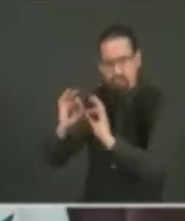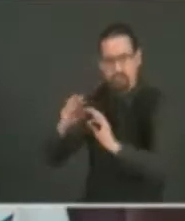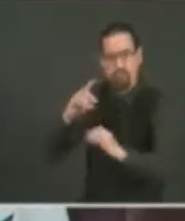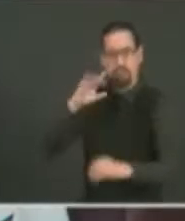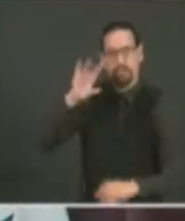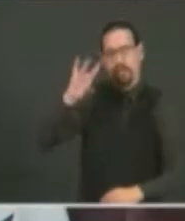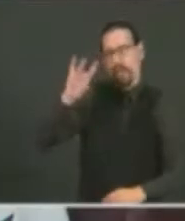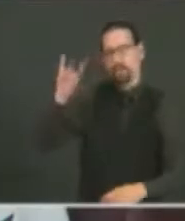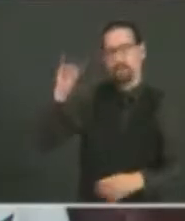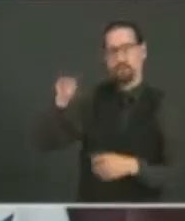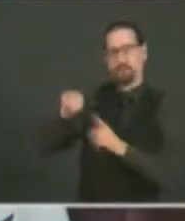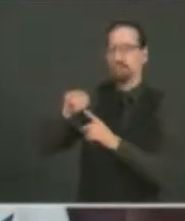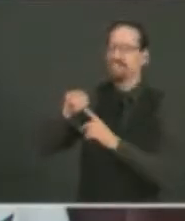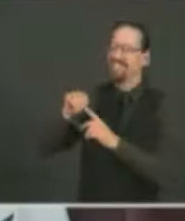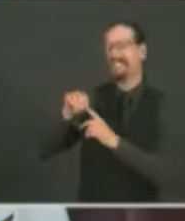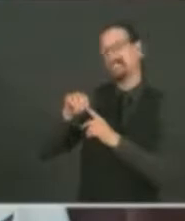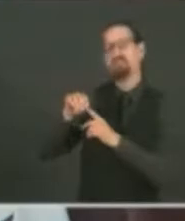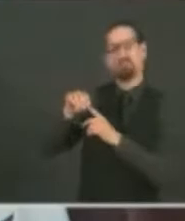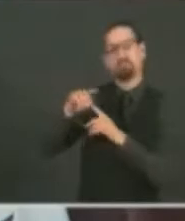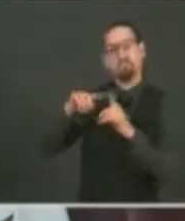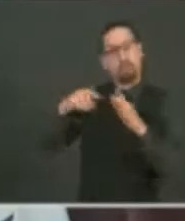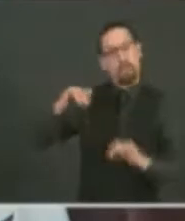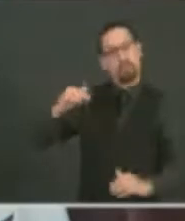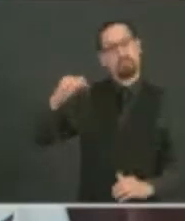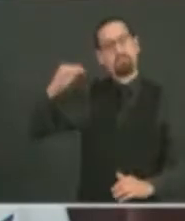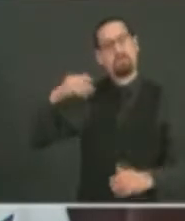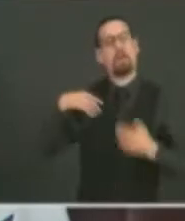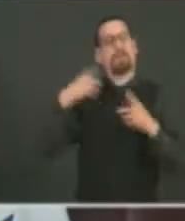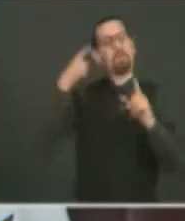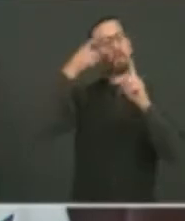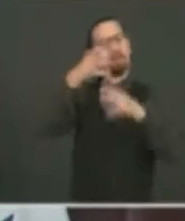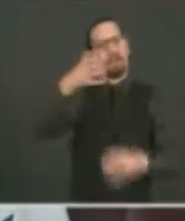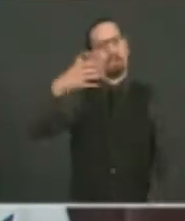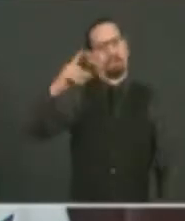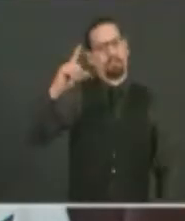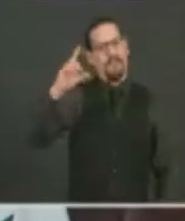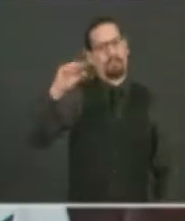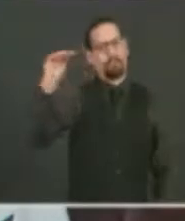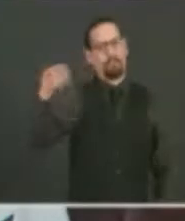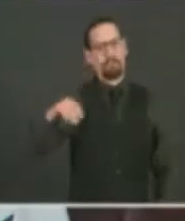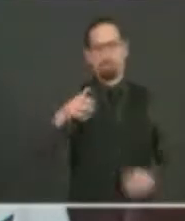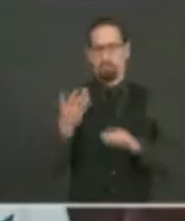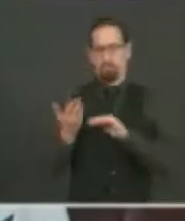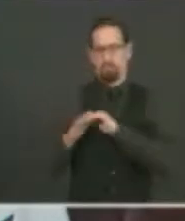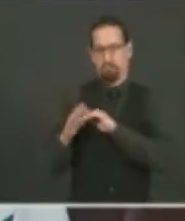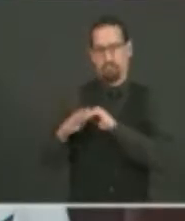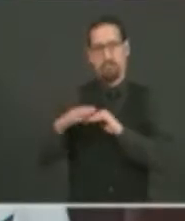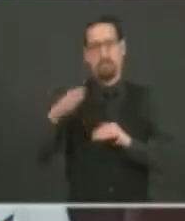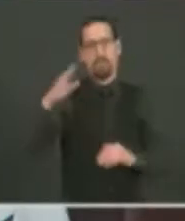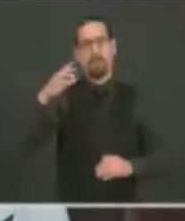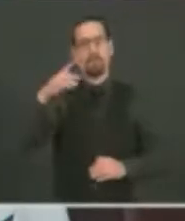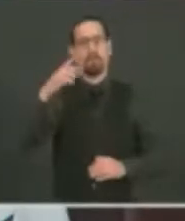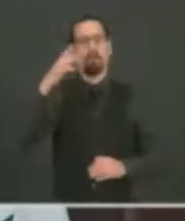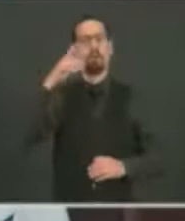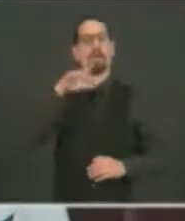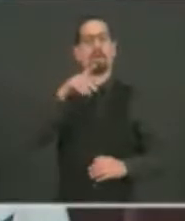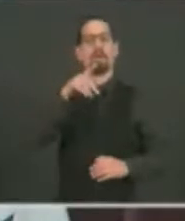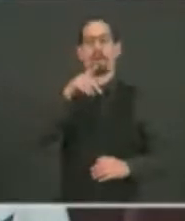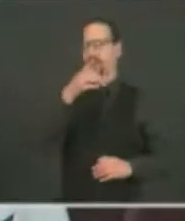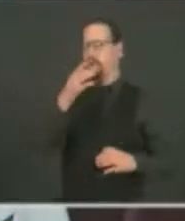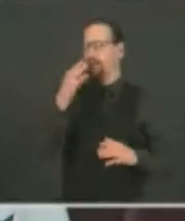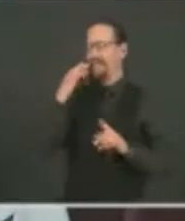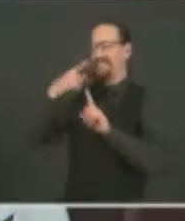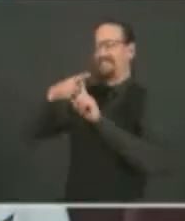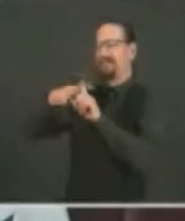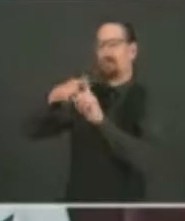not do this, so we should be at 100%. Even if you just ask somebody when they walk in, how are you feeling? Do you have a